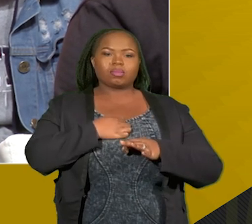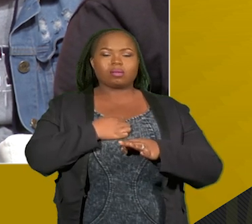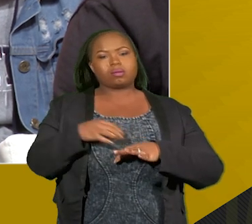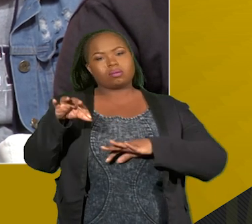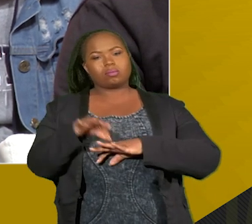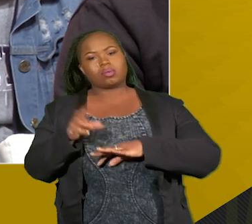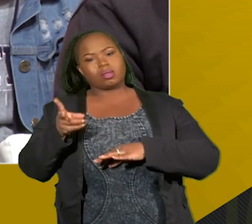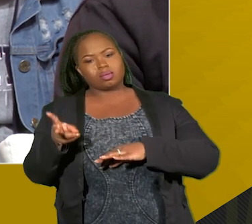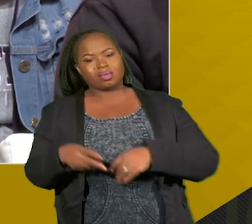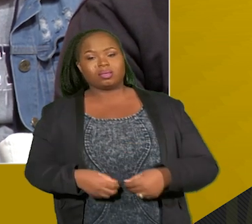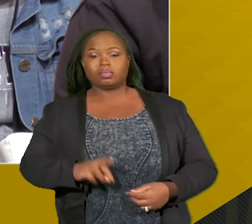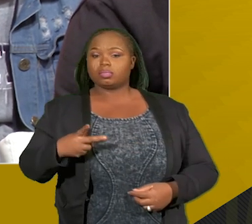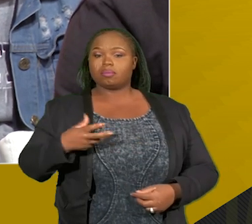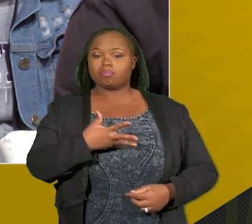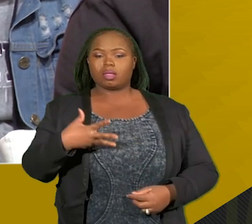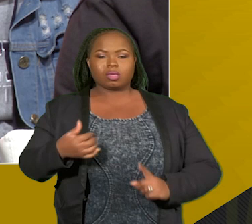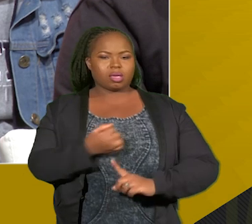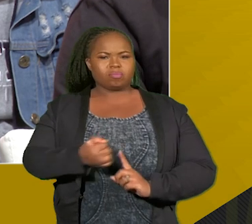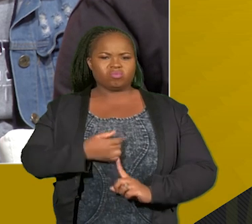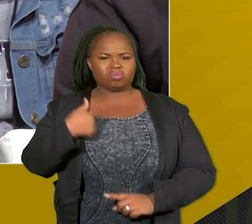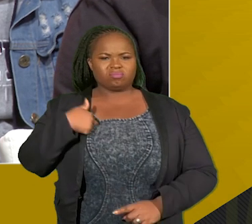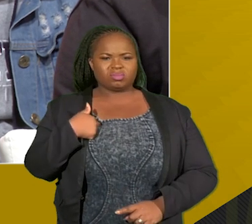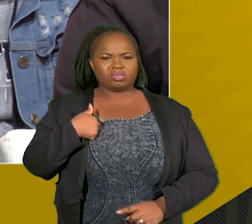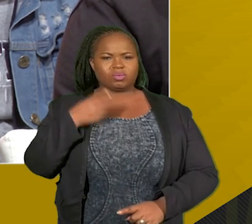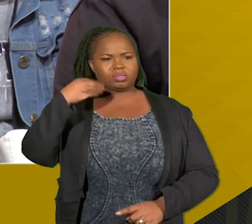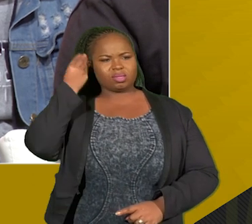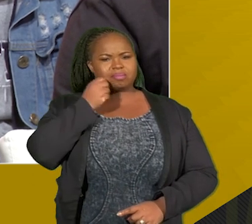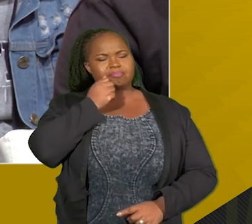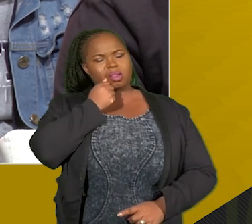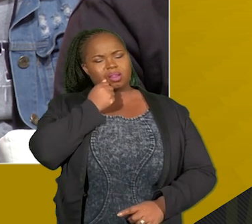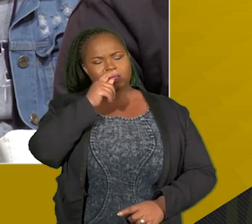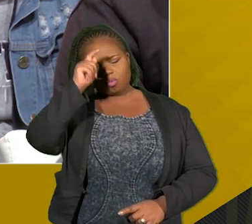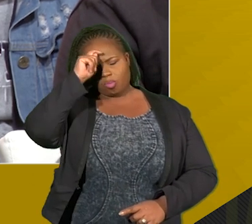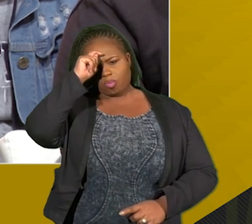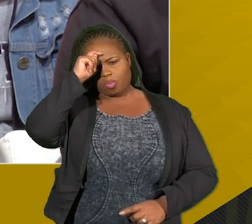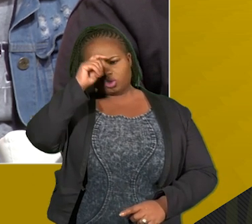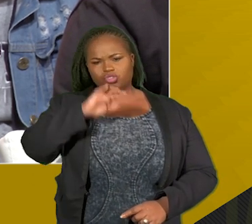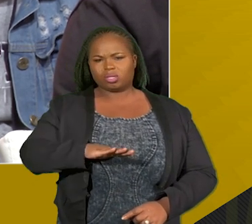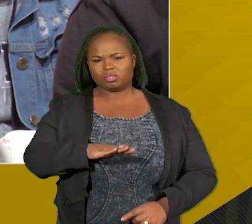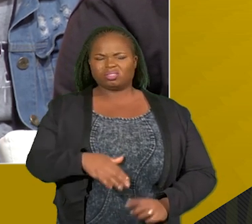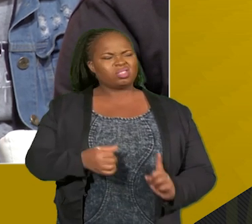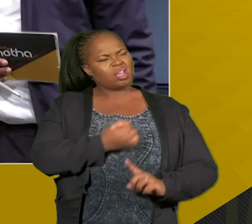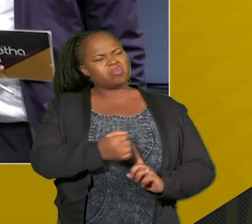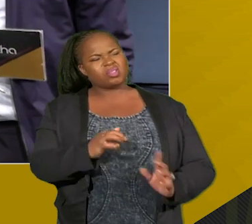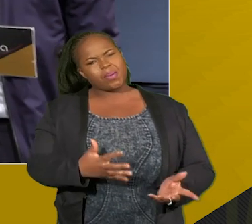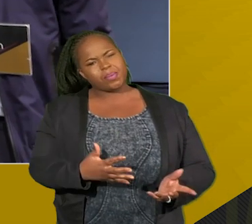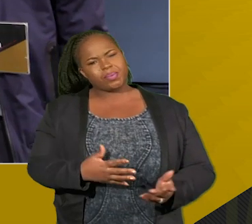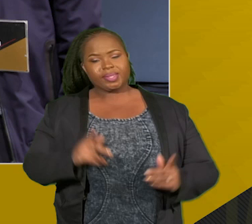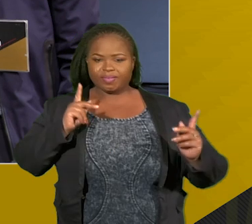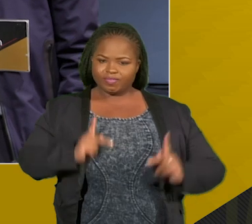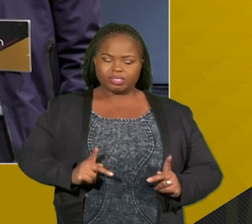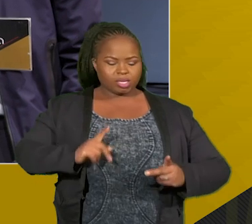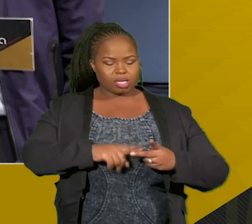my stepmother was very abusive towards me as the eldest male child in the house. So what do you mean abusive? Physically